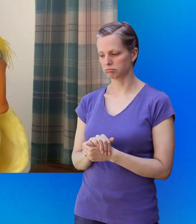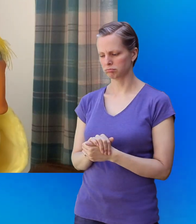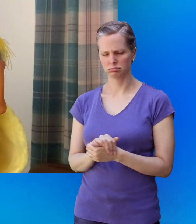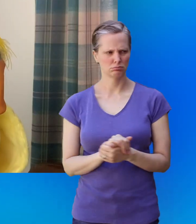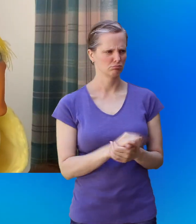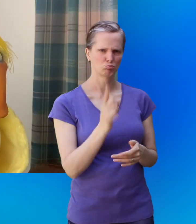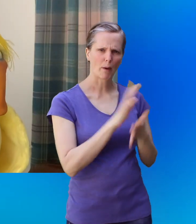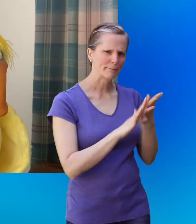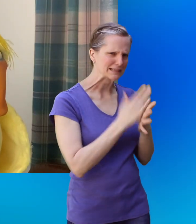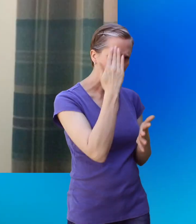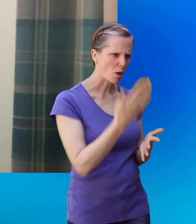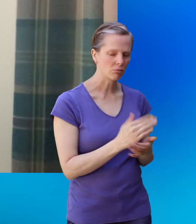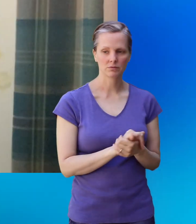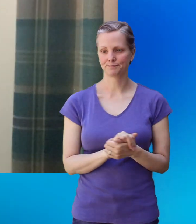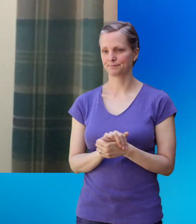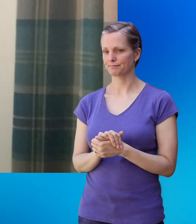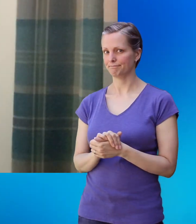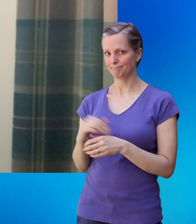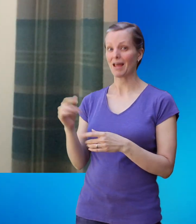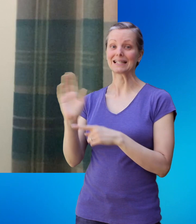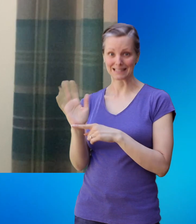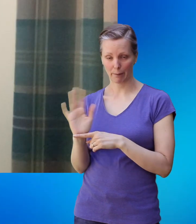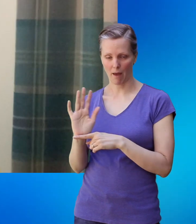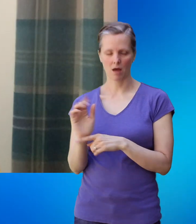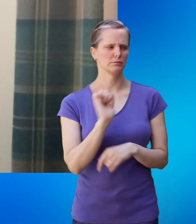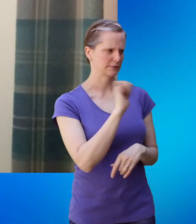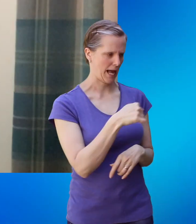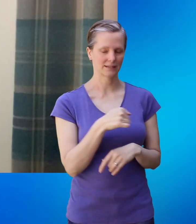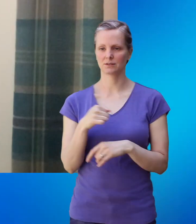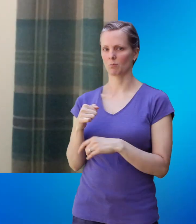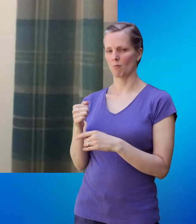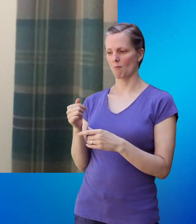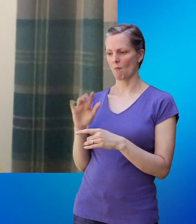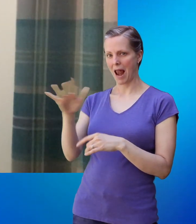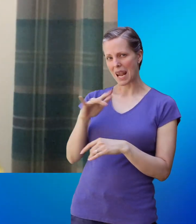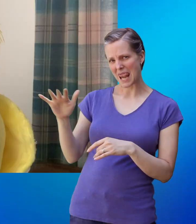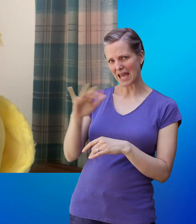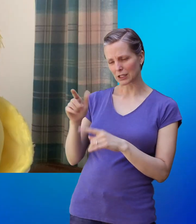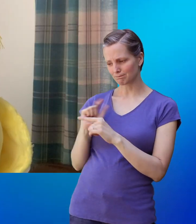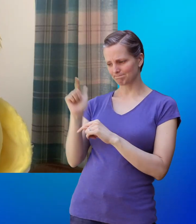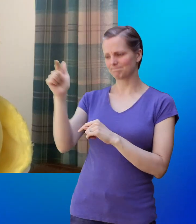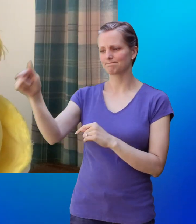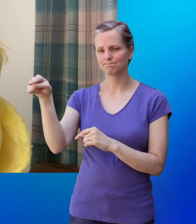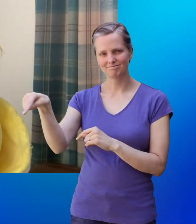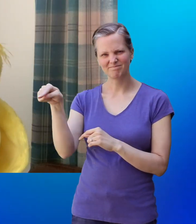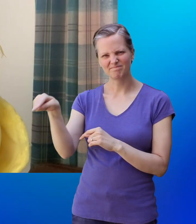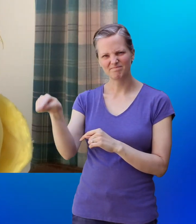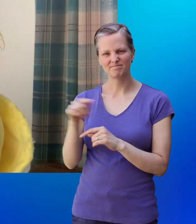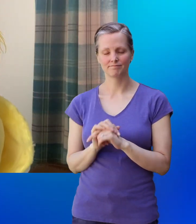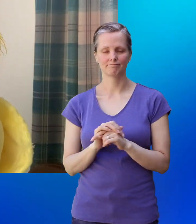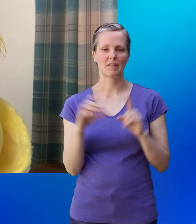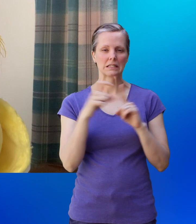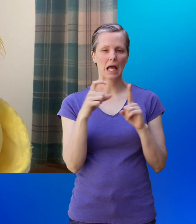Well, what do you mean you don't know? Well, the cinema, Yes. it was the other side of the lake. Okay. And my